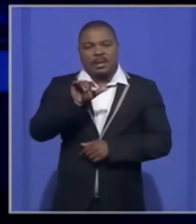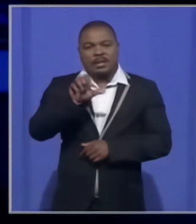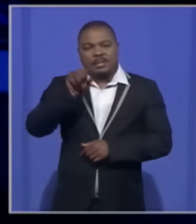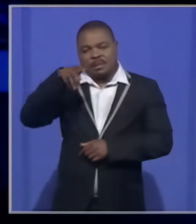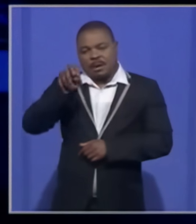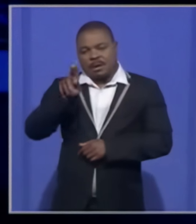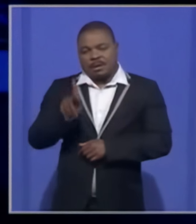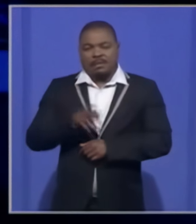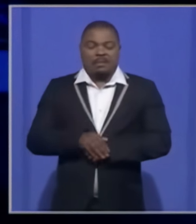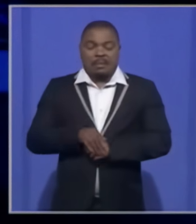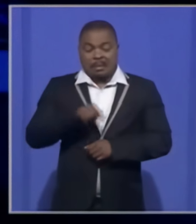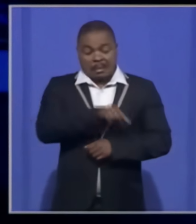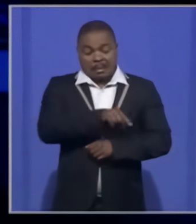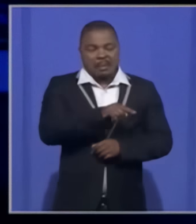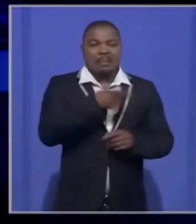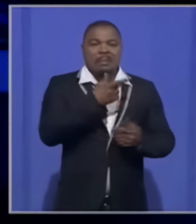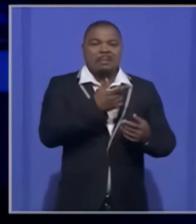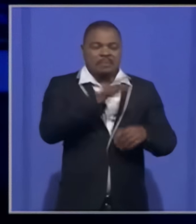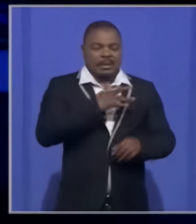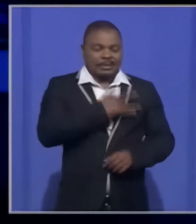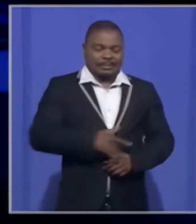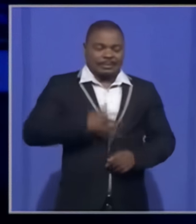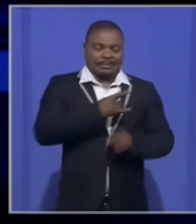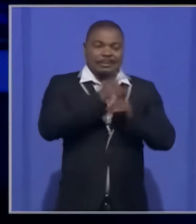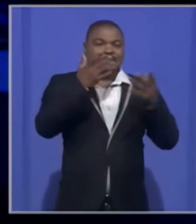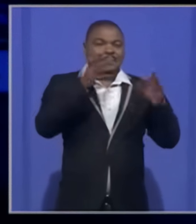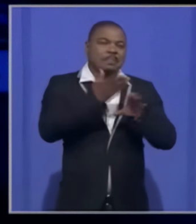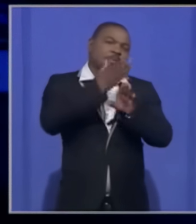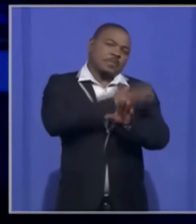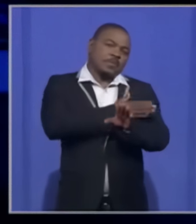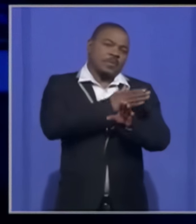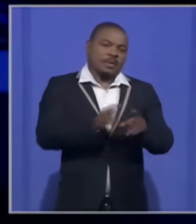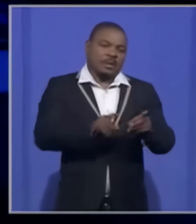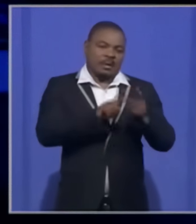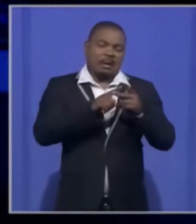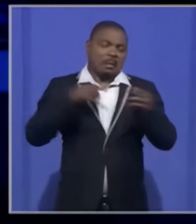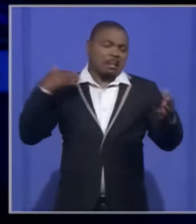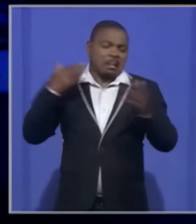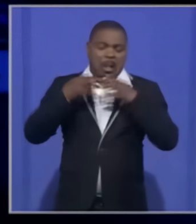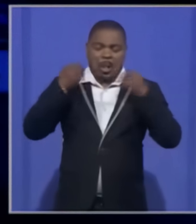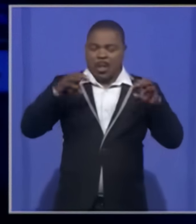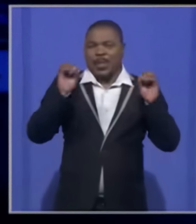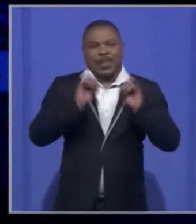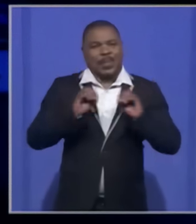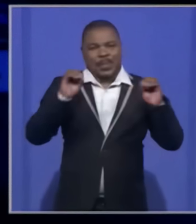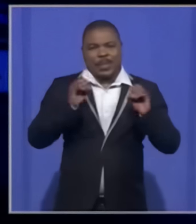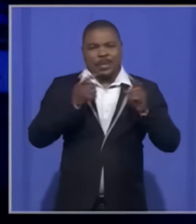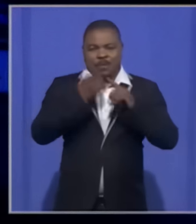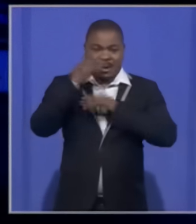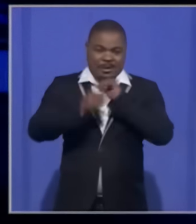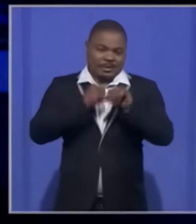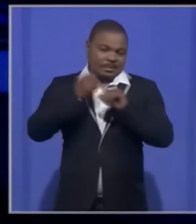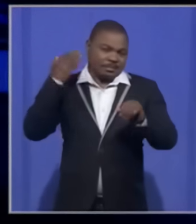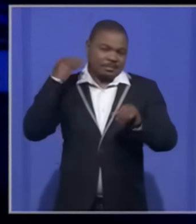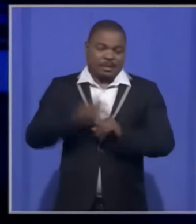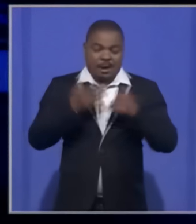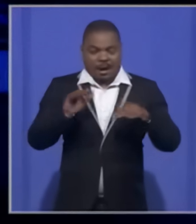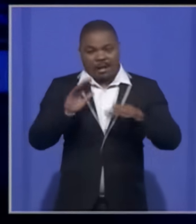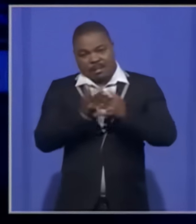Park. Di-Springboks ke bomampudi ba sireletsang sekola sa bona mme ha ba so hlolisa le ba hapa mohope wa bona ngwahola. Papadi ile